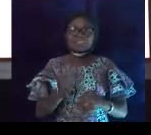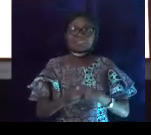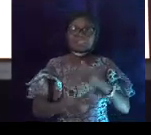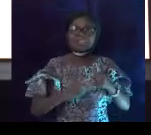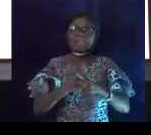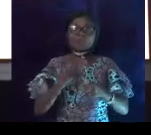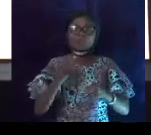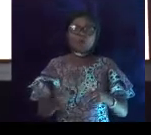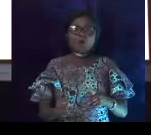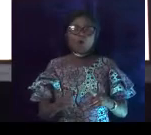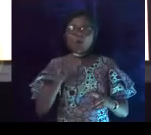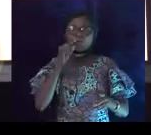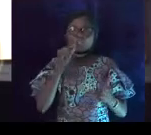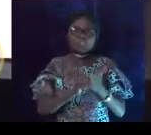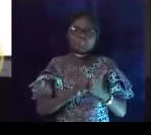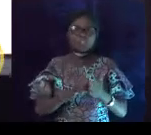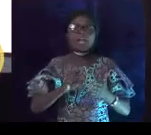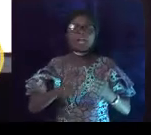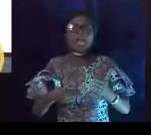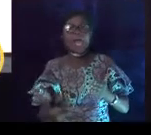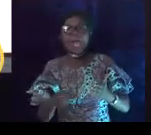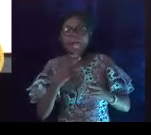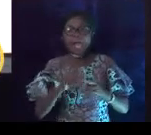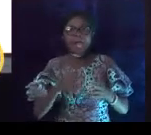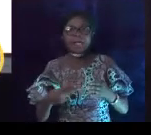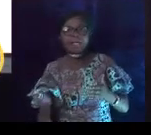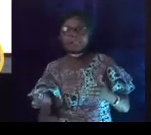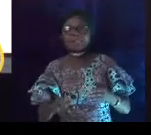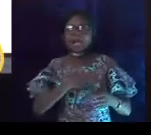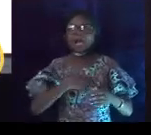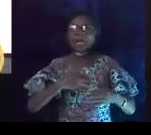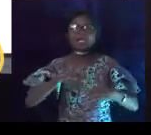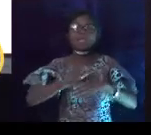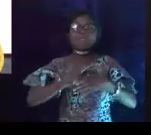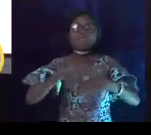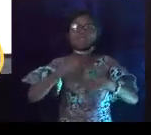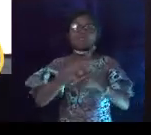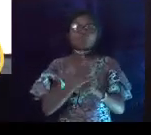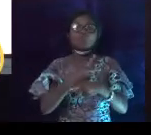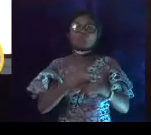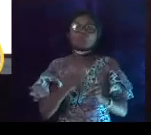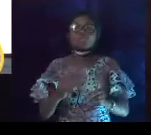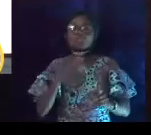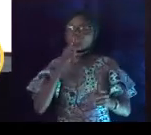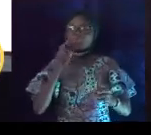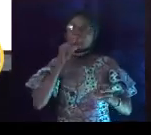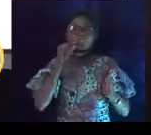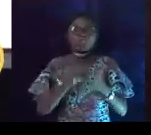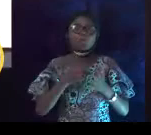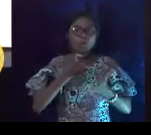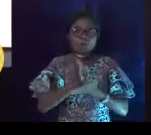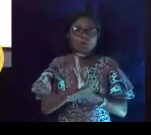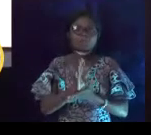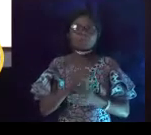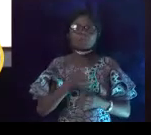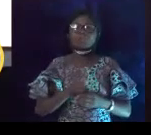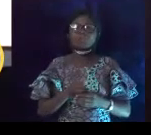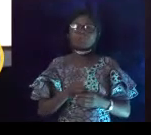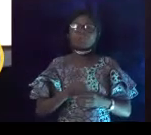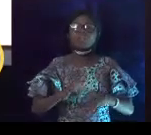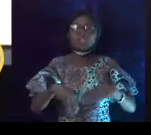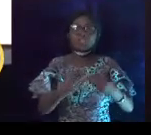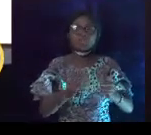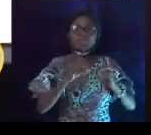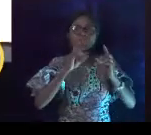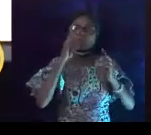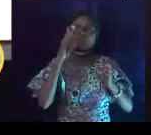The types of chickens: egg-laying chickens, meat-producing chickens, dual-purpose chickens. Correct. Give 2